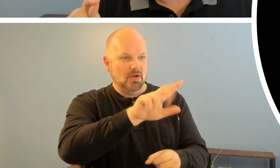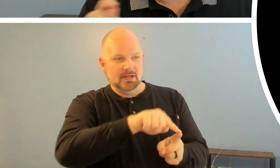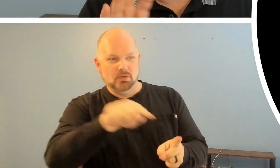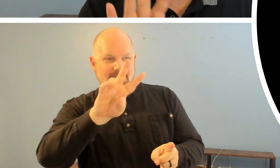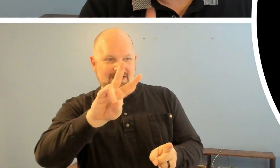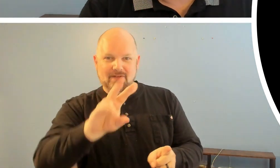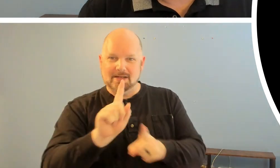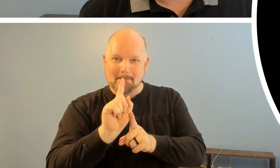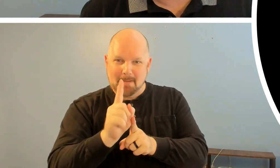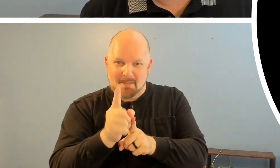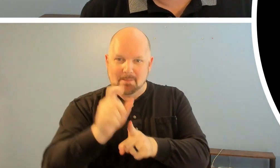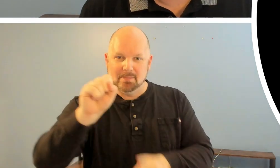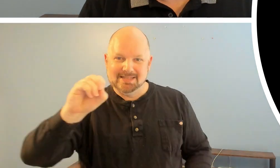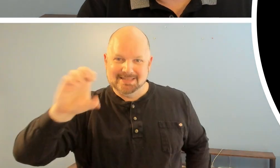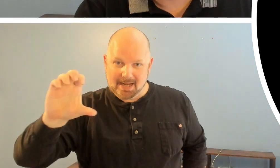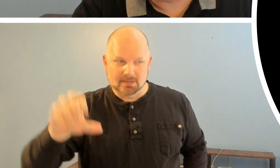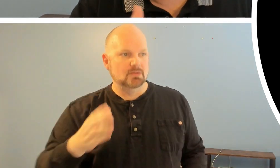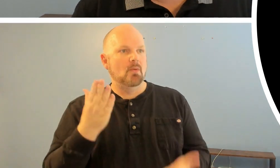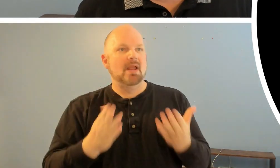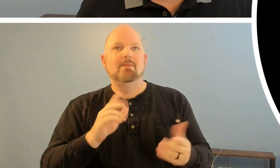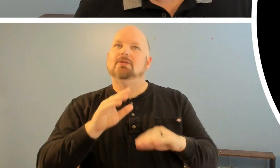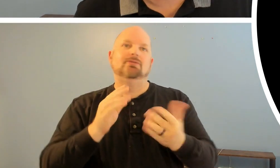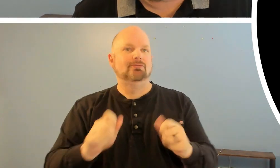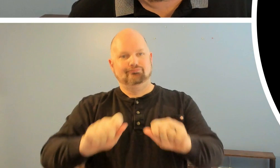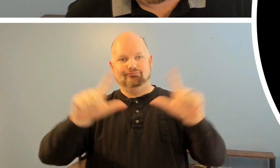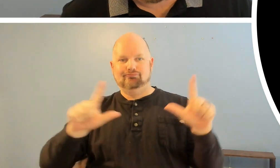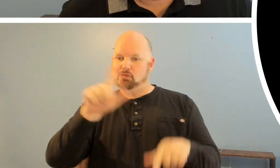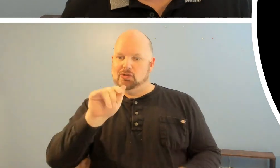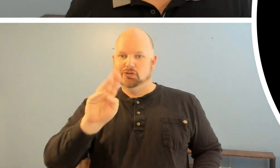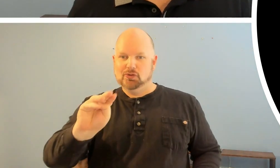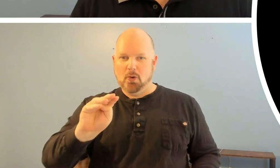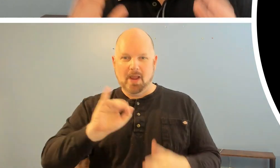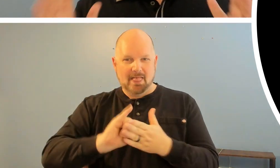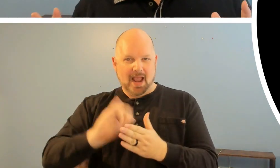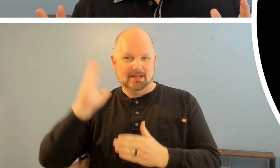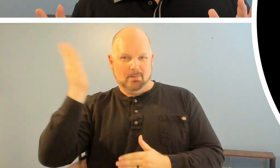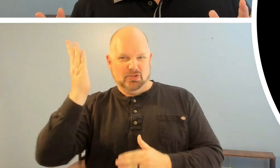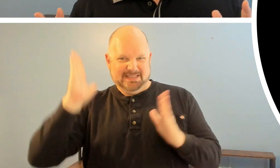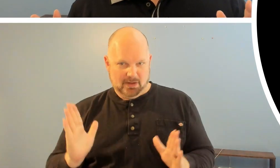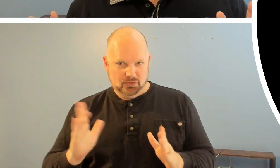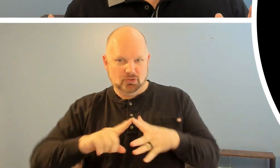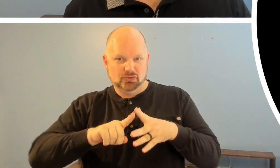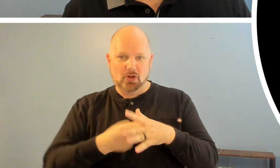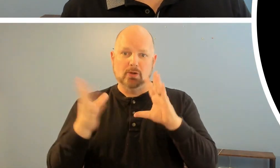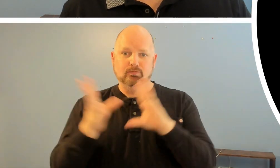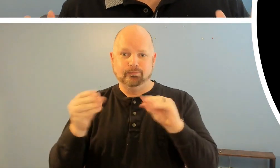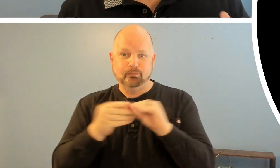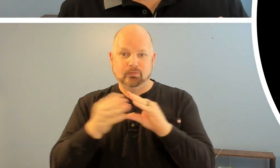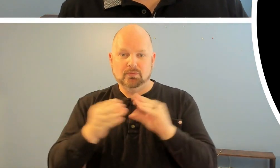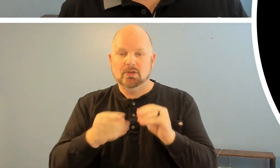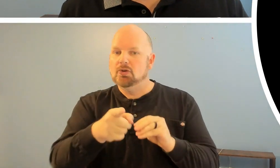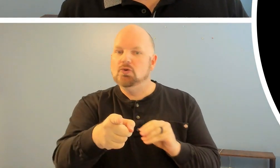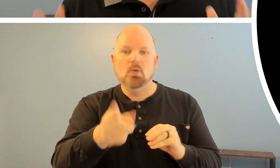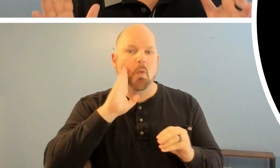7 seconds of its encounter. So maybe you've been on a Zoom call, and the moment that speaker, the presenter,